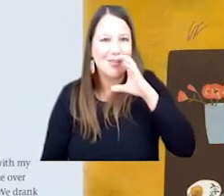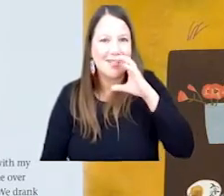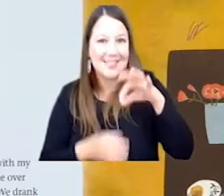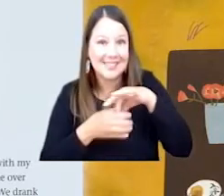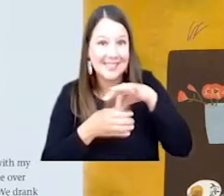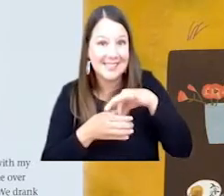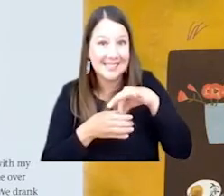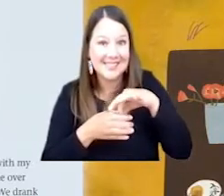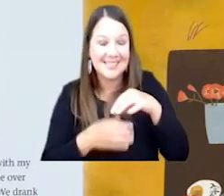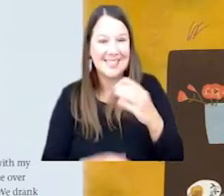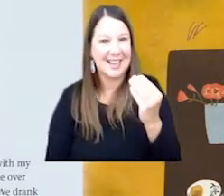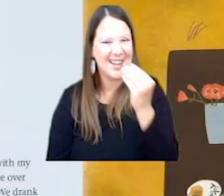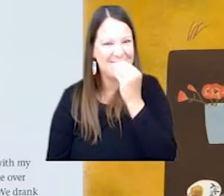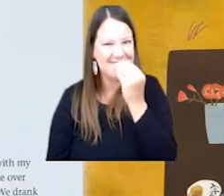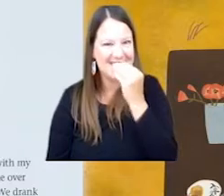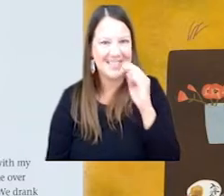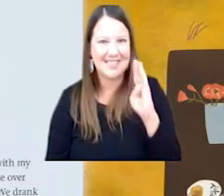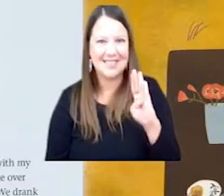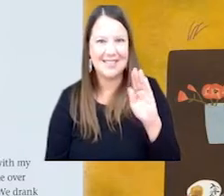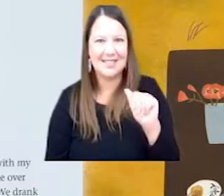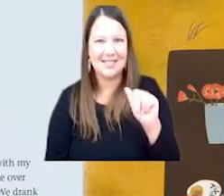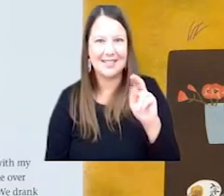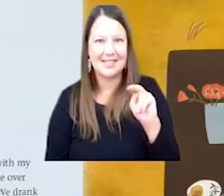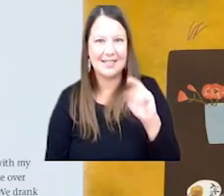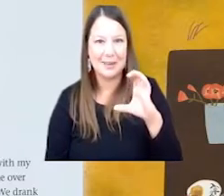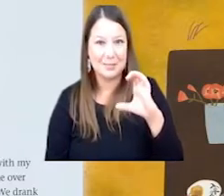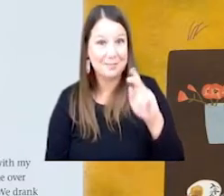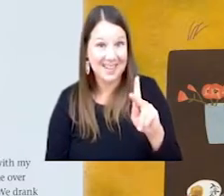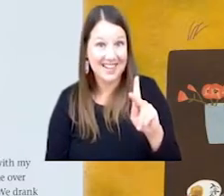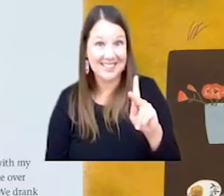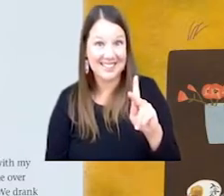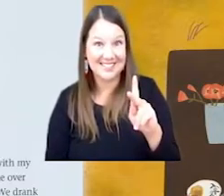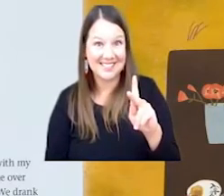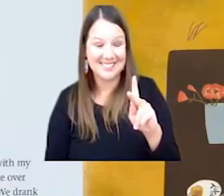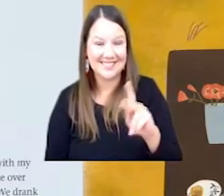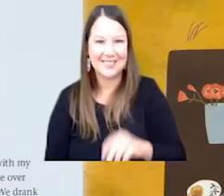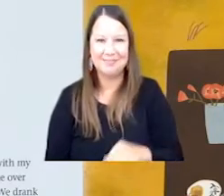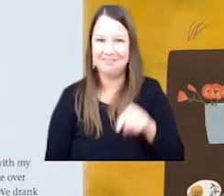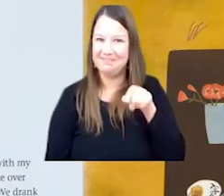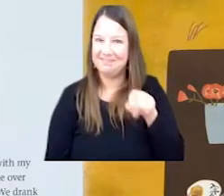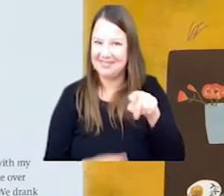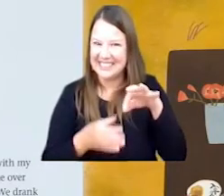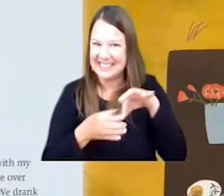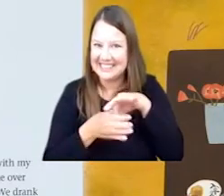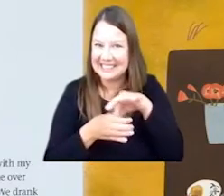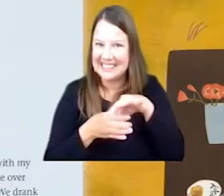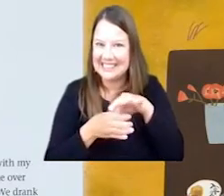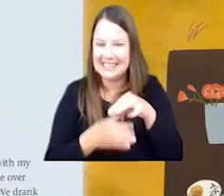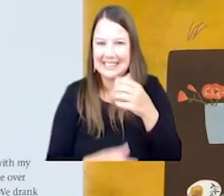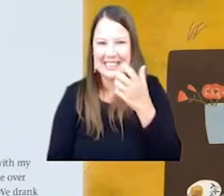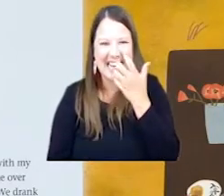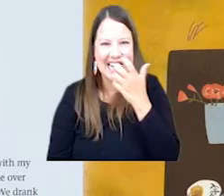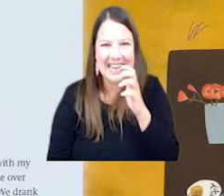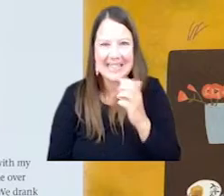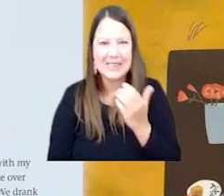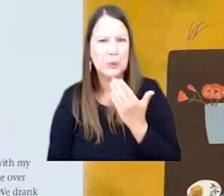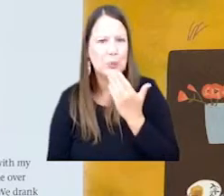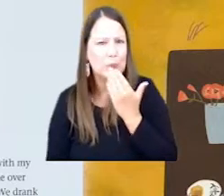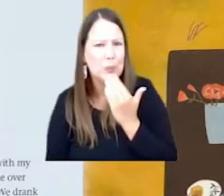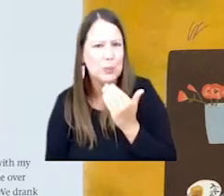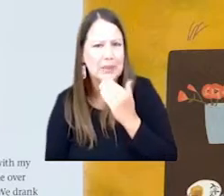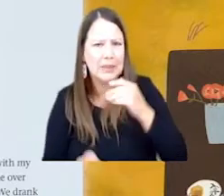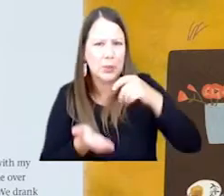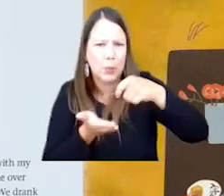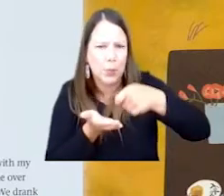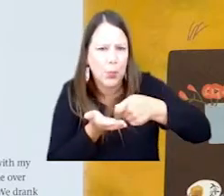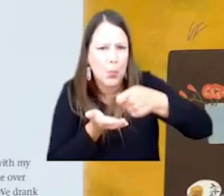We drank tea and ate bannock. The tea was hot and sweet, and my